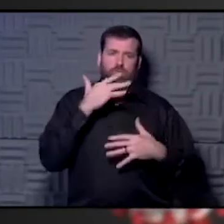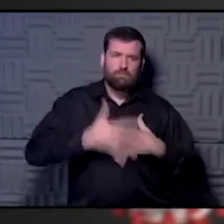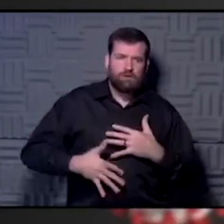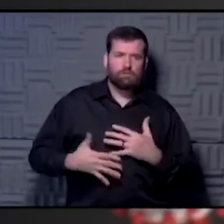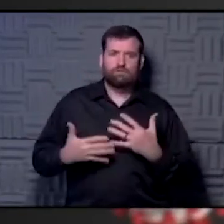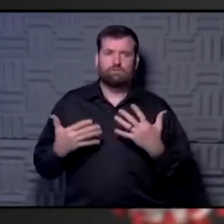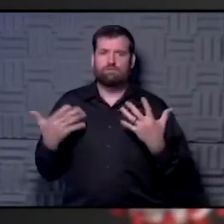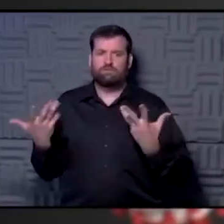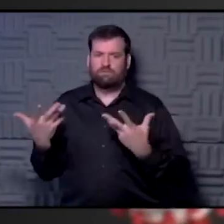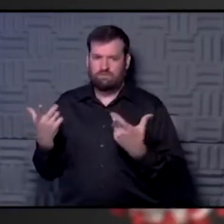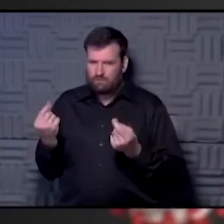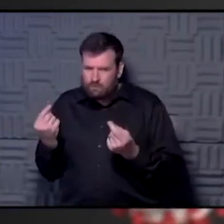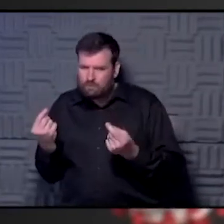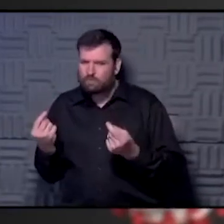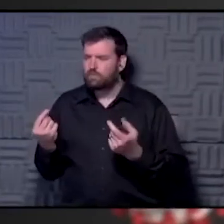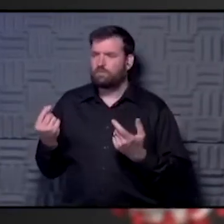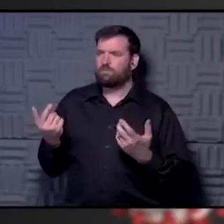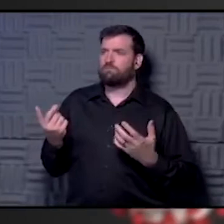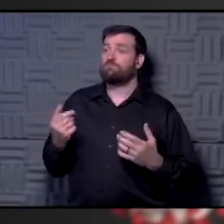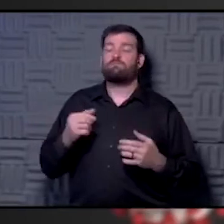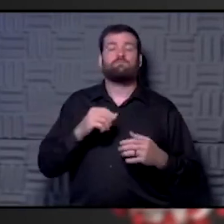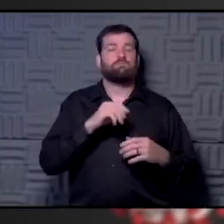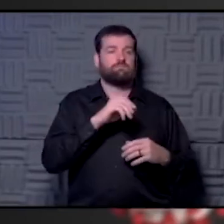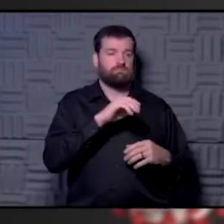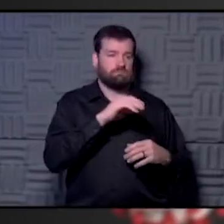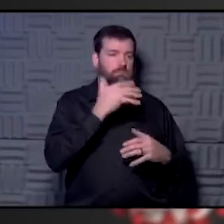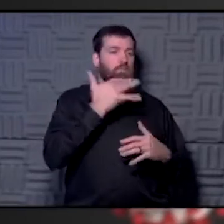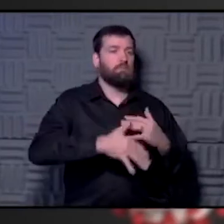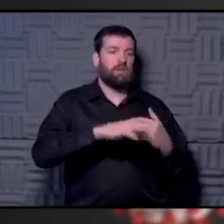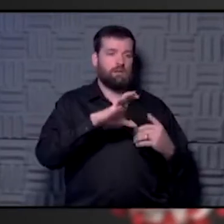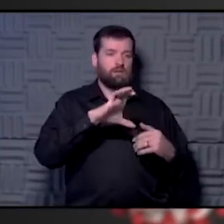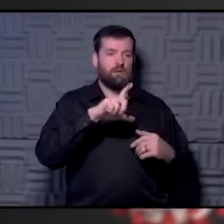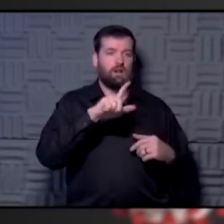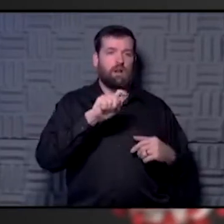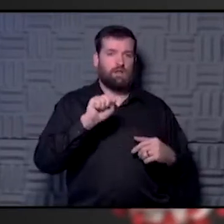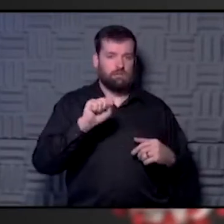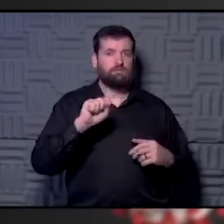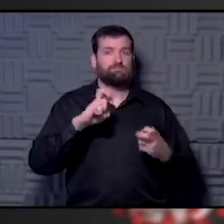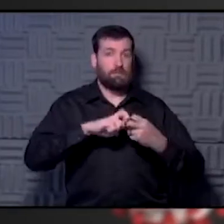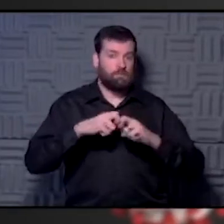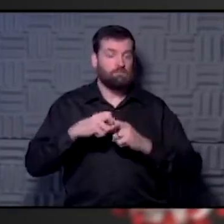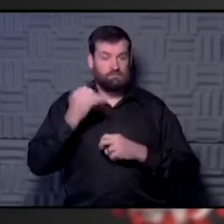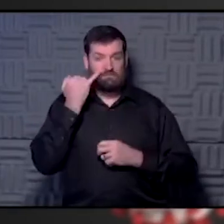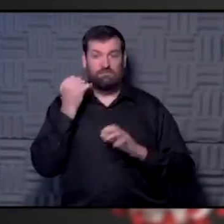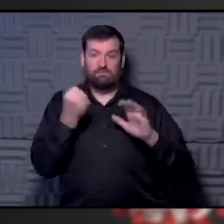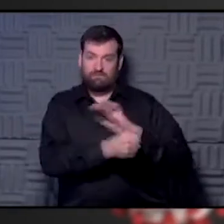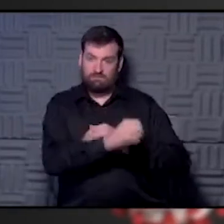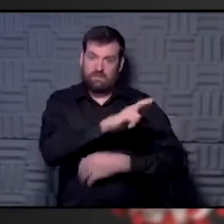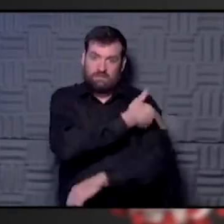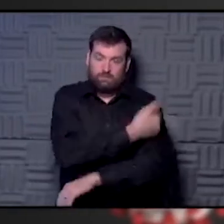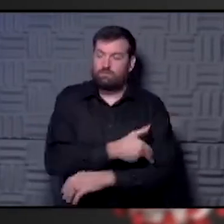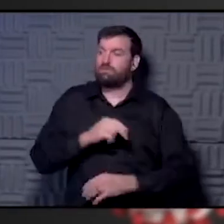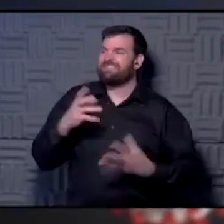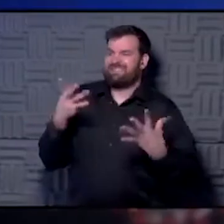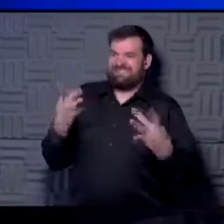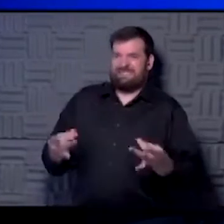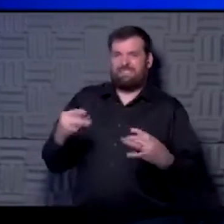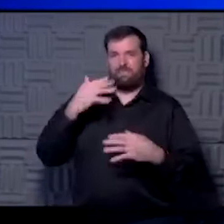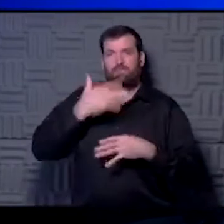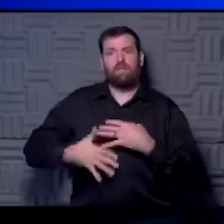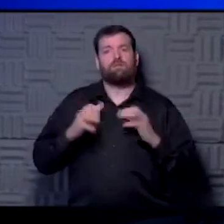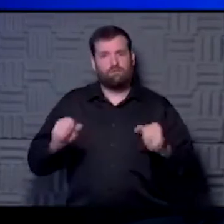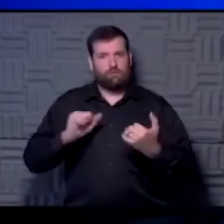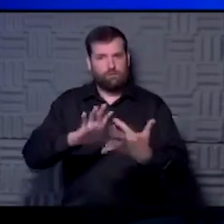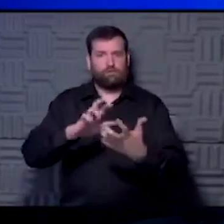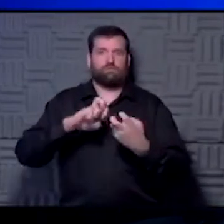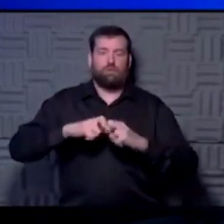blood? Great question. We know that blood clots are a common problem, especially if you're hospitalized, and that Yeah. sticky blood can cause problems to your